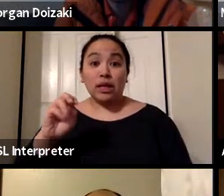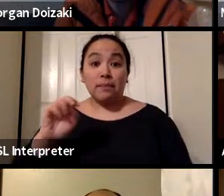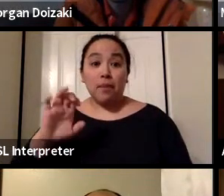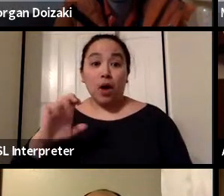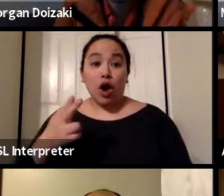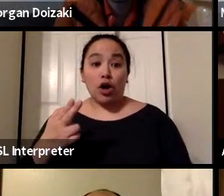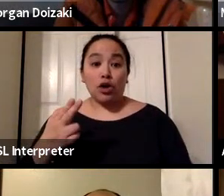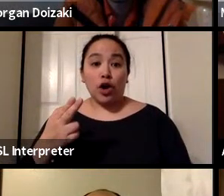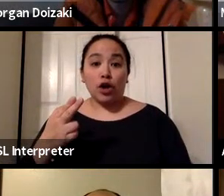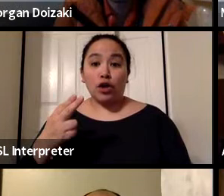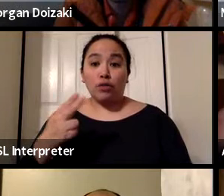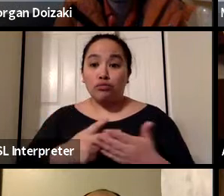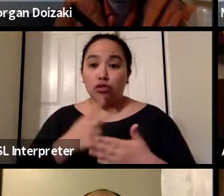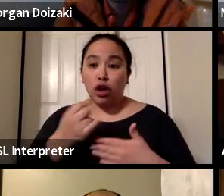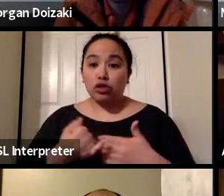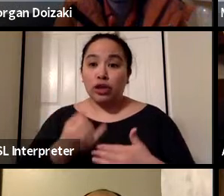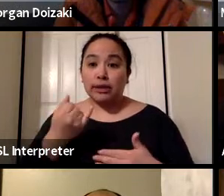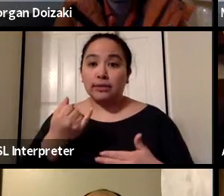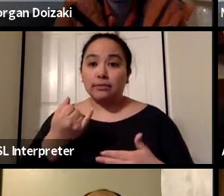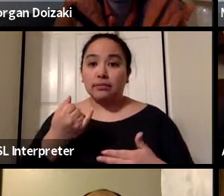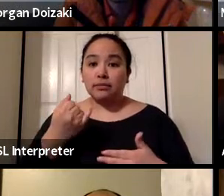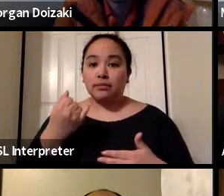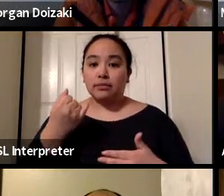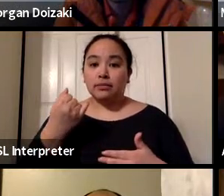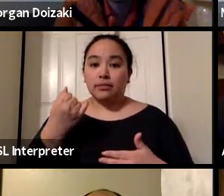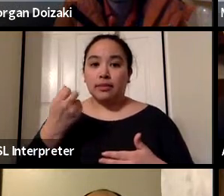see Grecia, you're up first.